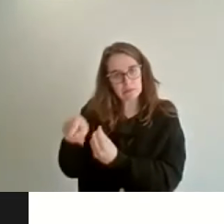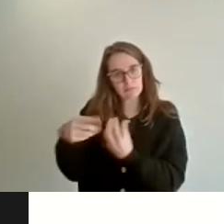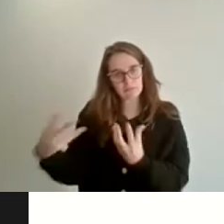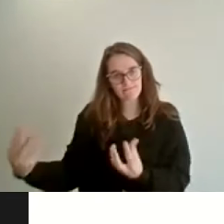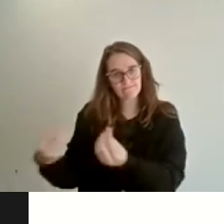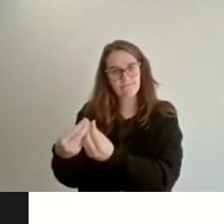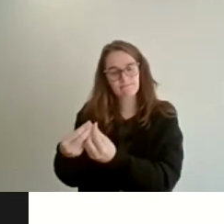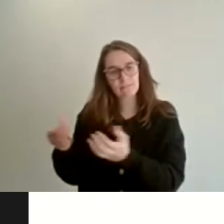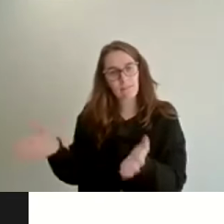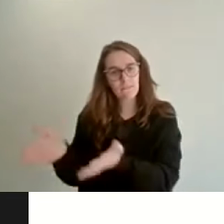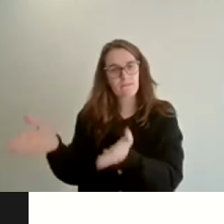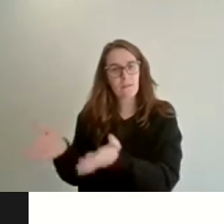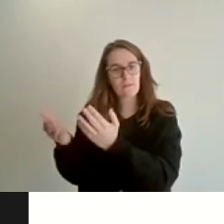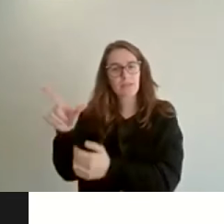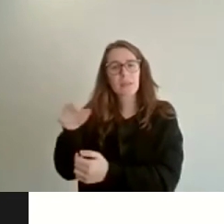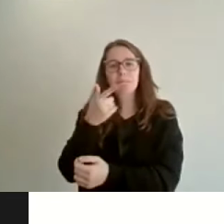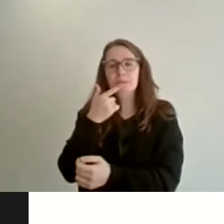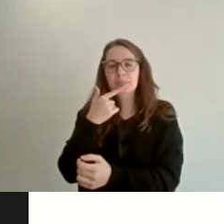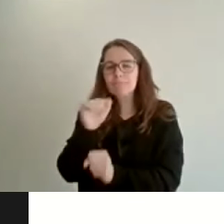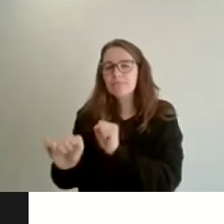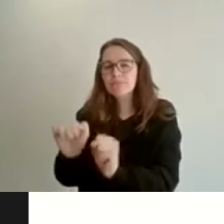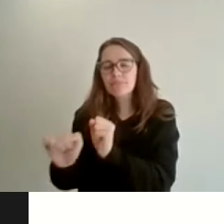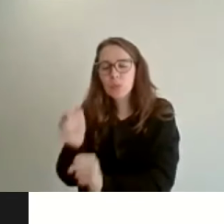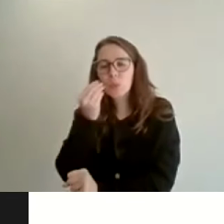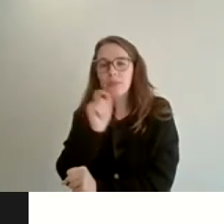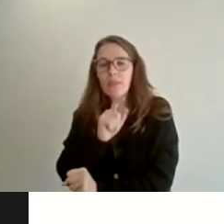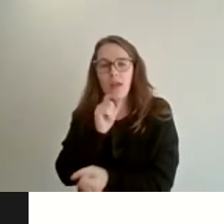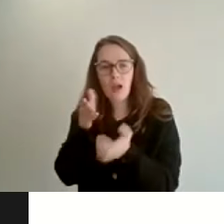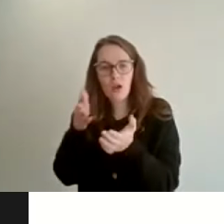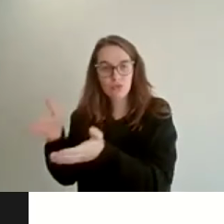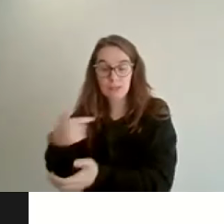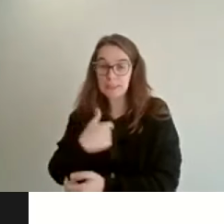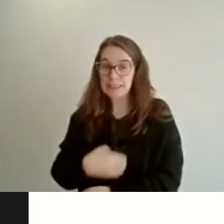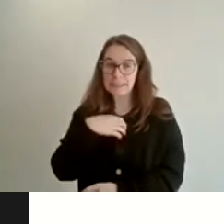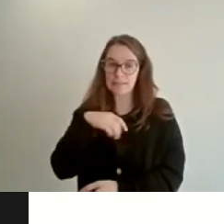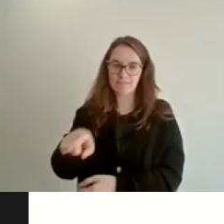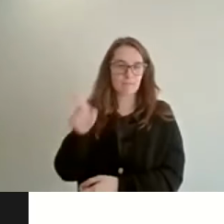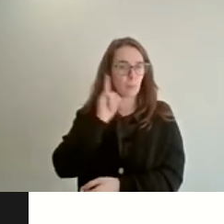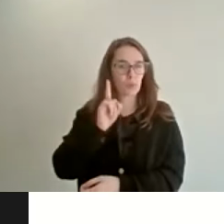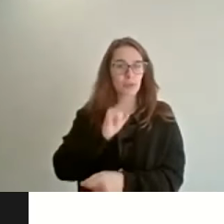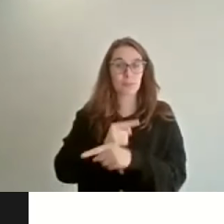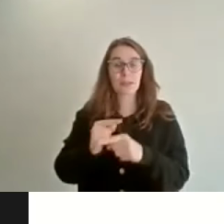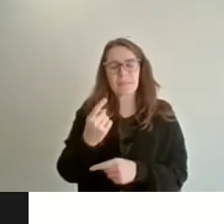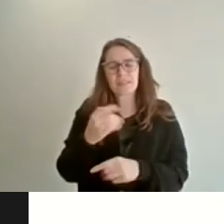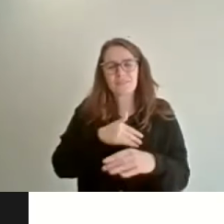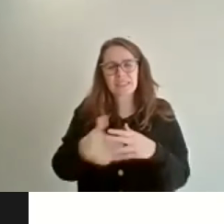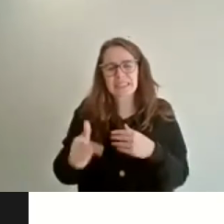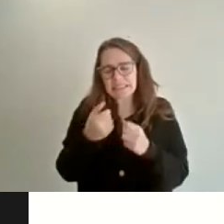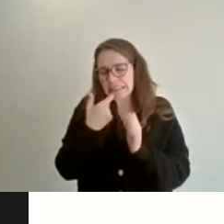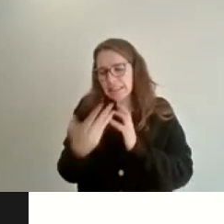learn about the proper ways to act and help. And this is always needs to be done in